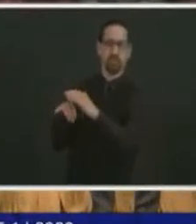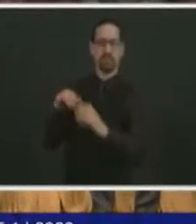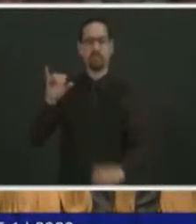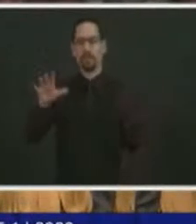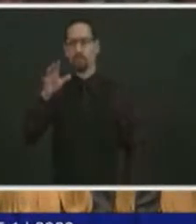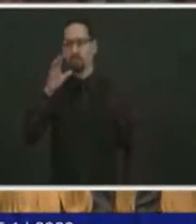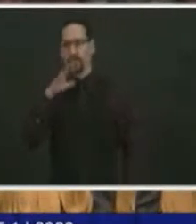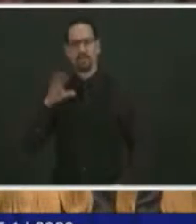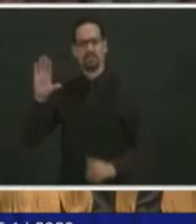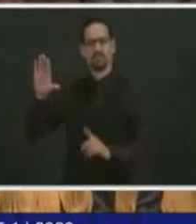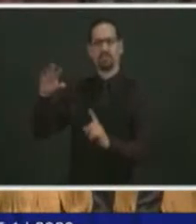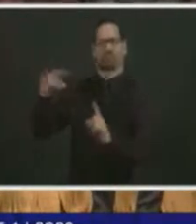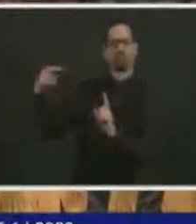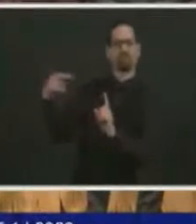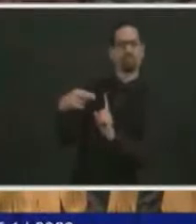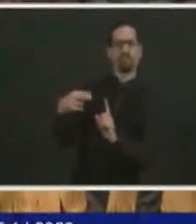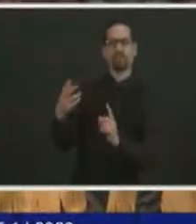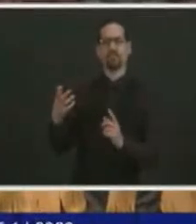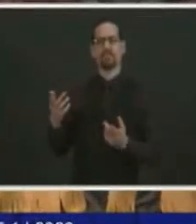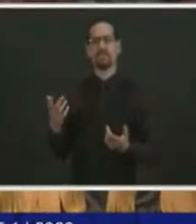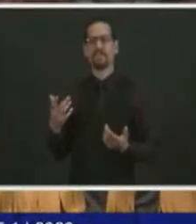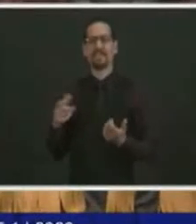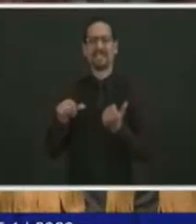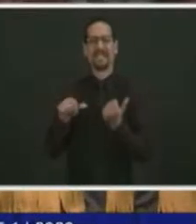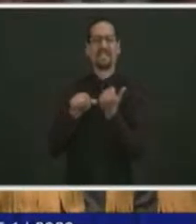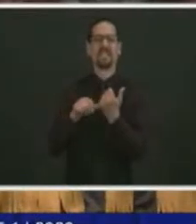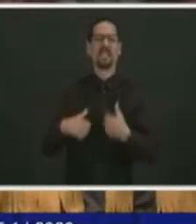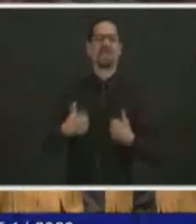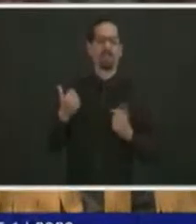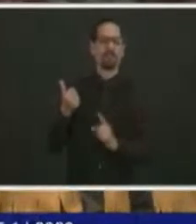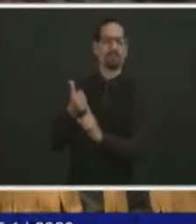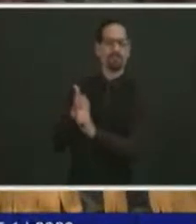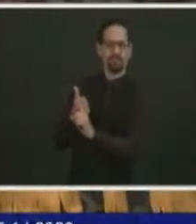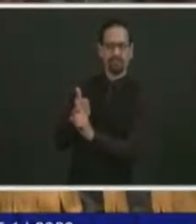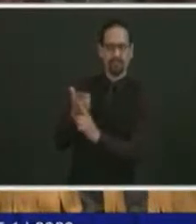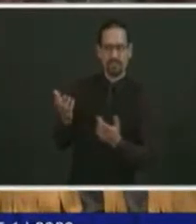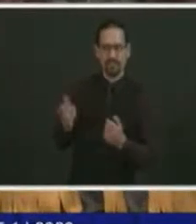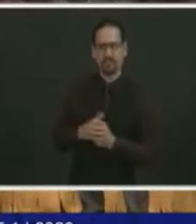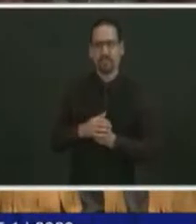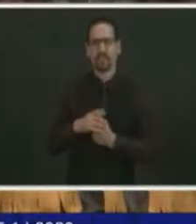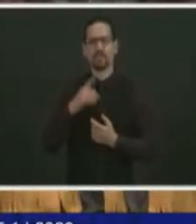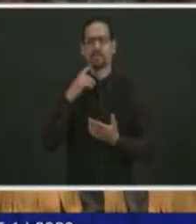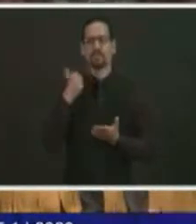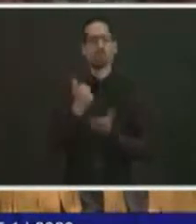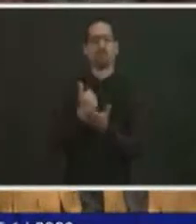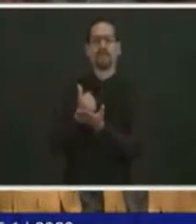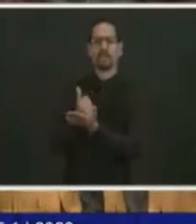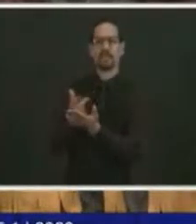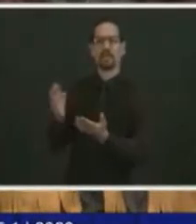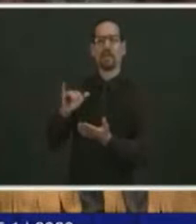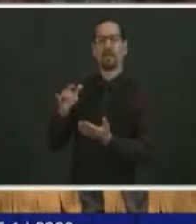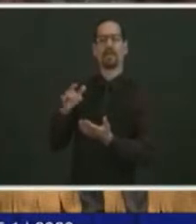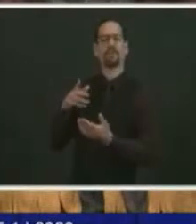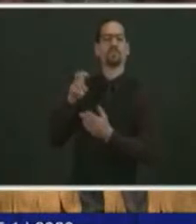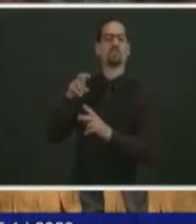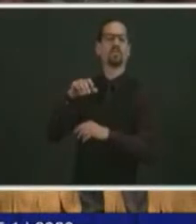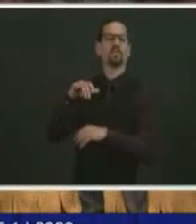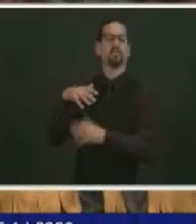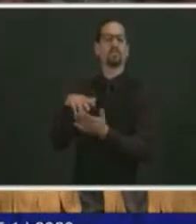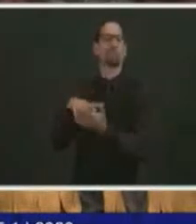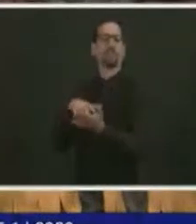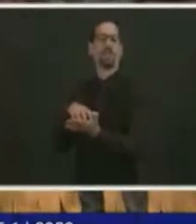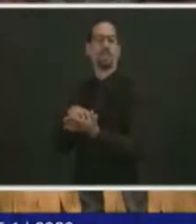She said some of us have cars, we are still fairly independent, and yet we're kind of getting treated like these very frail patients. And